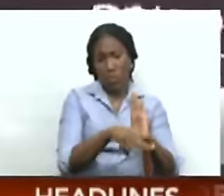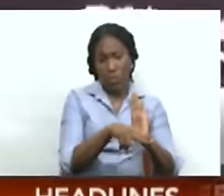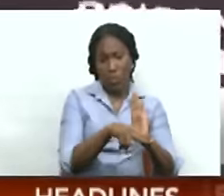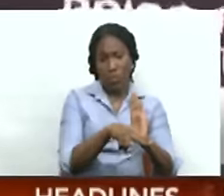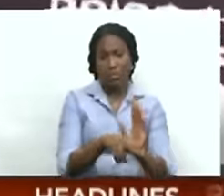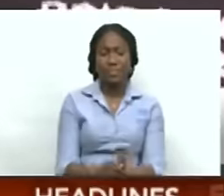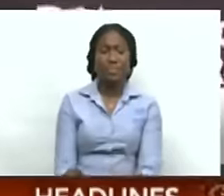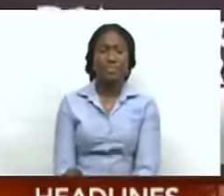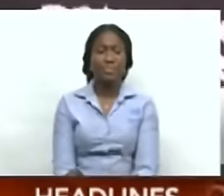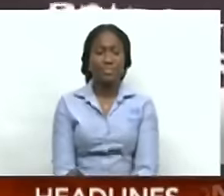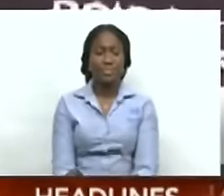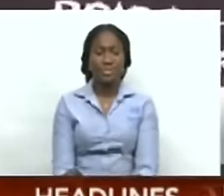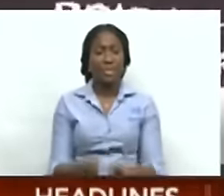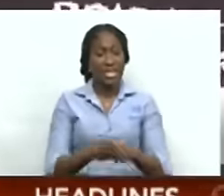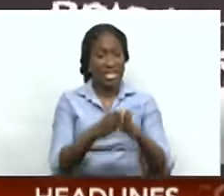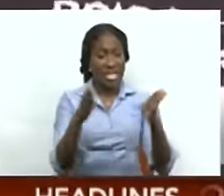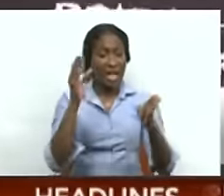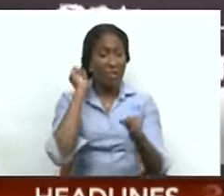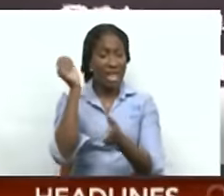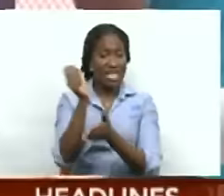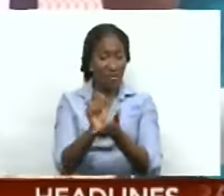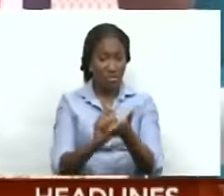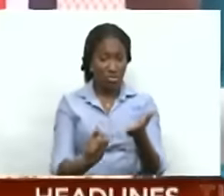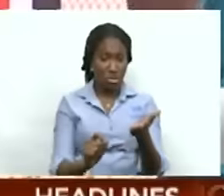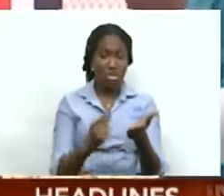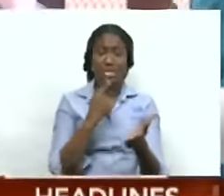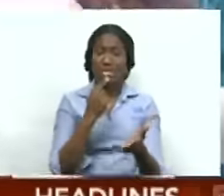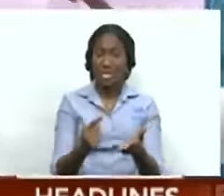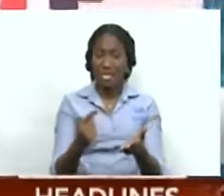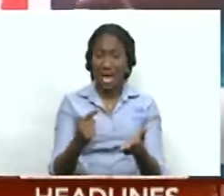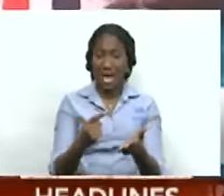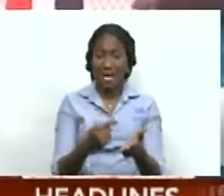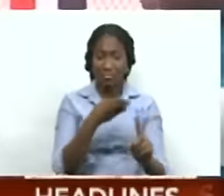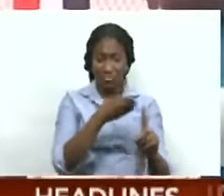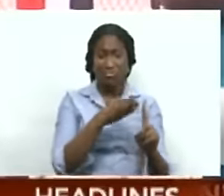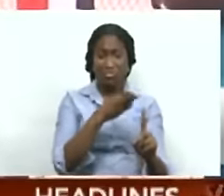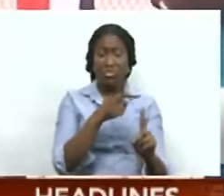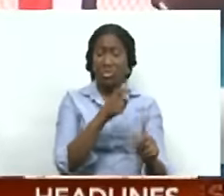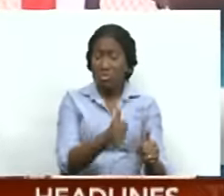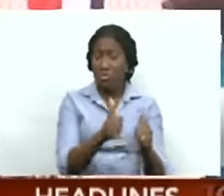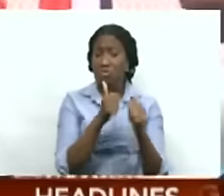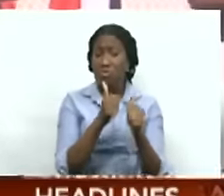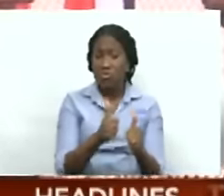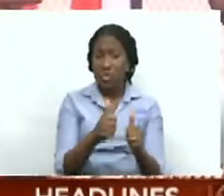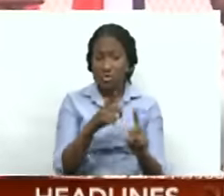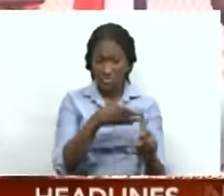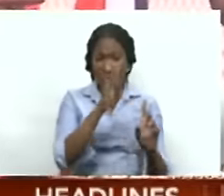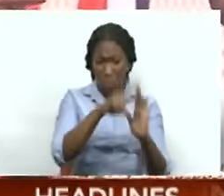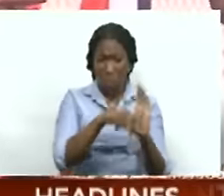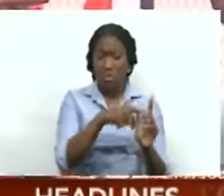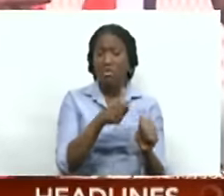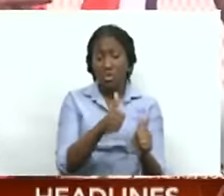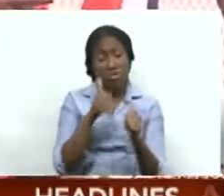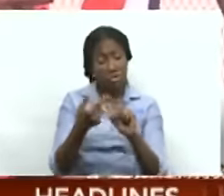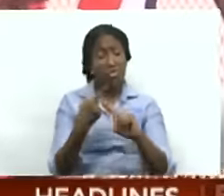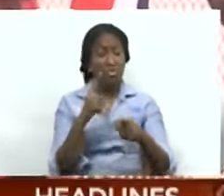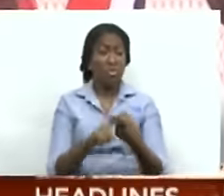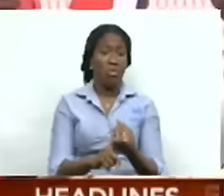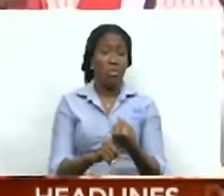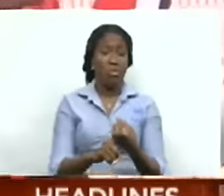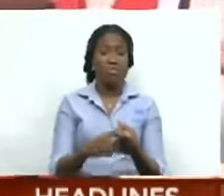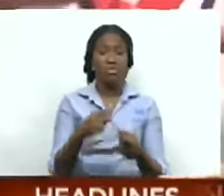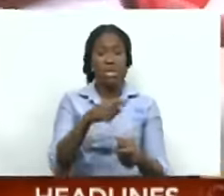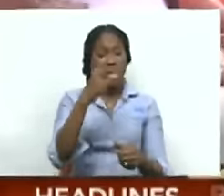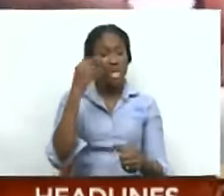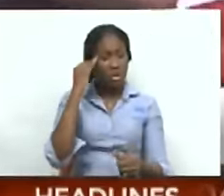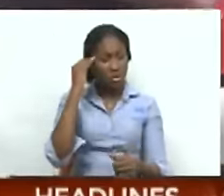Lester Logie says Officer Kendall was a good friend of his. He laments that since cell phone jammers were installed in prisons,